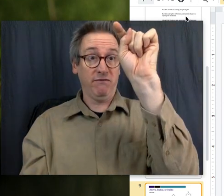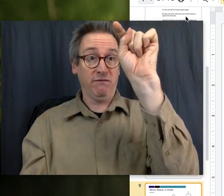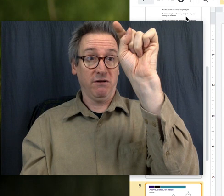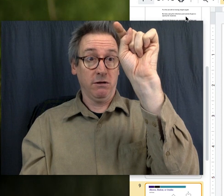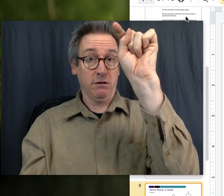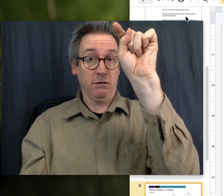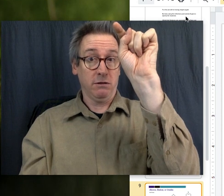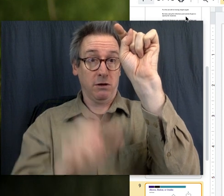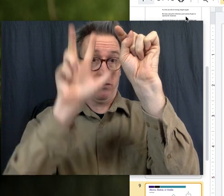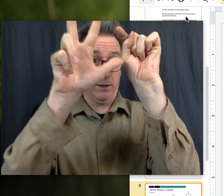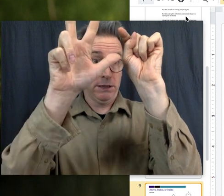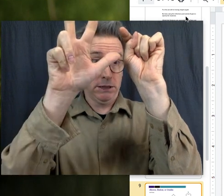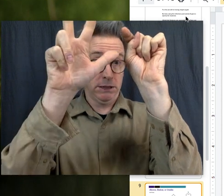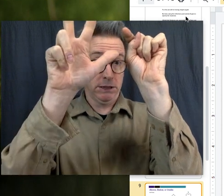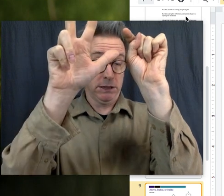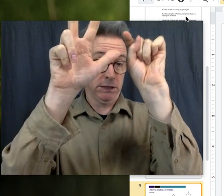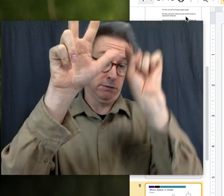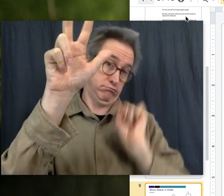above,